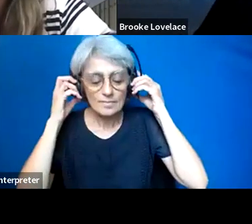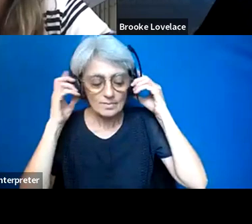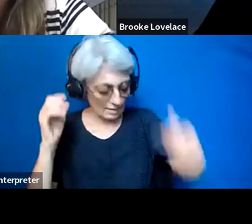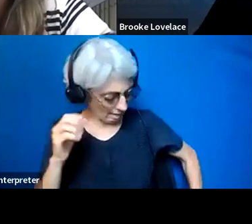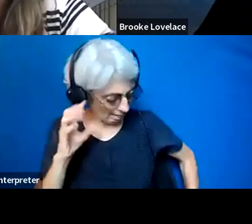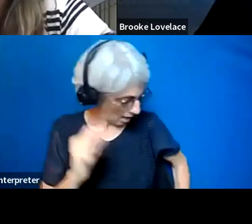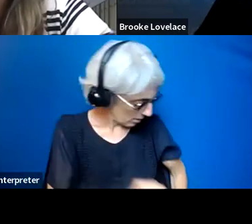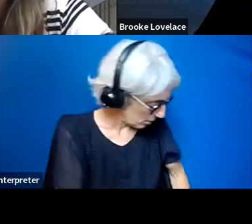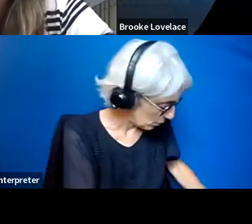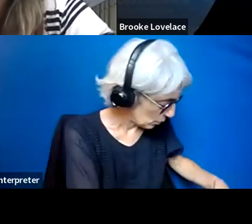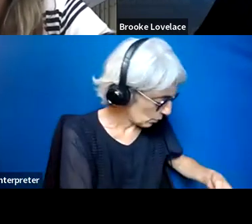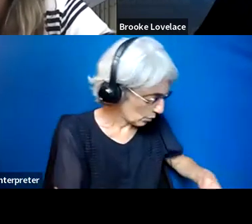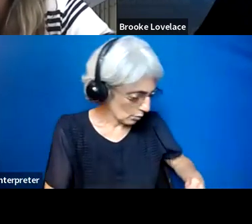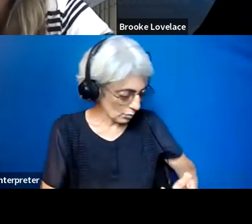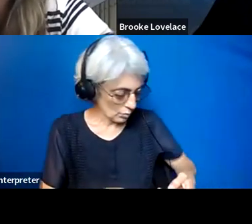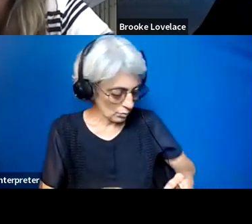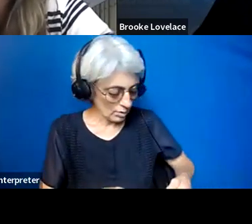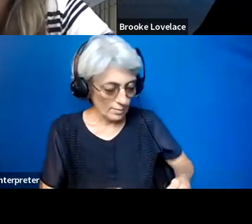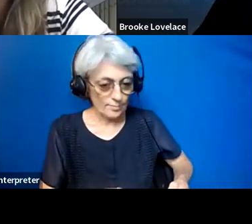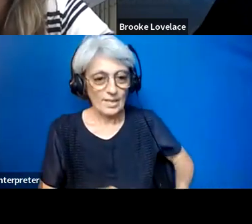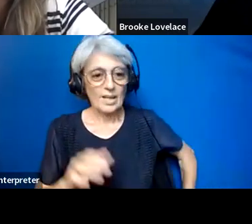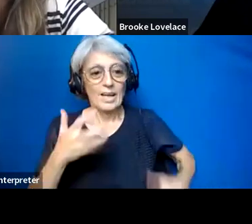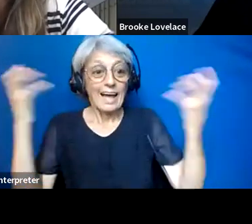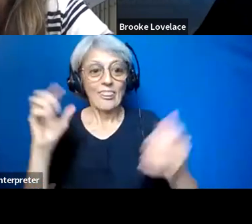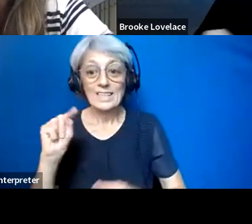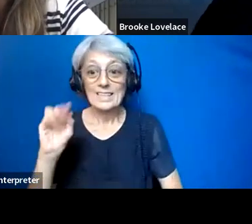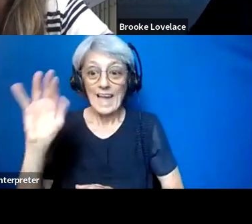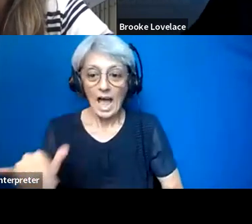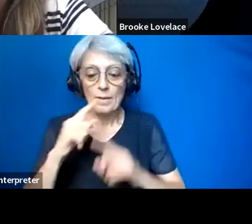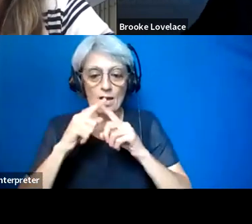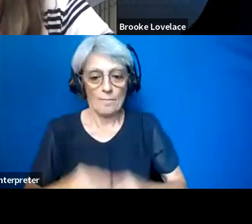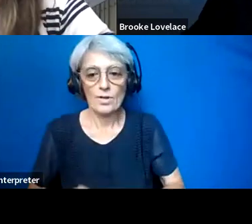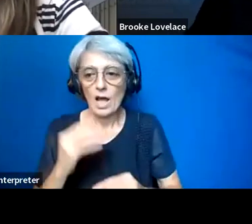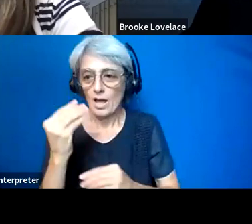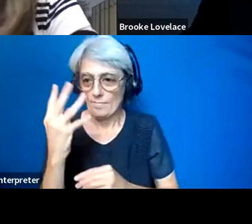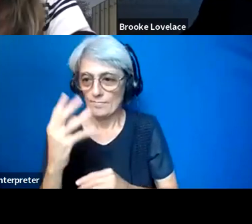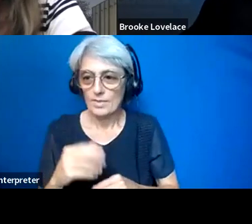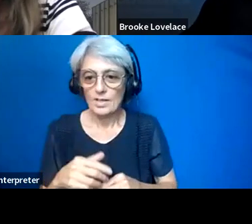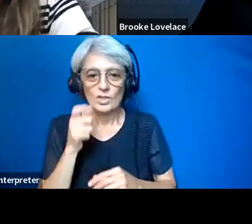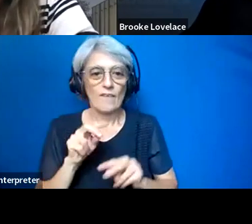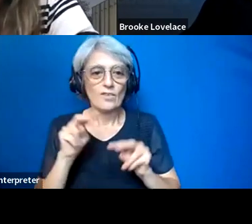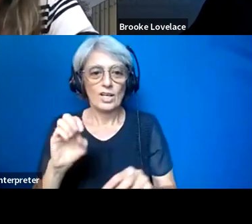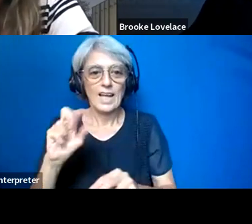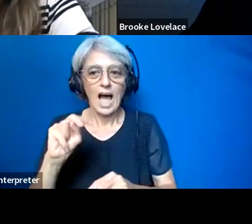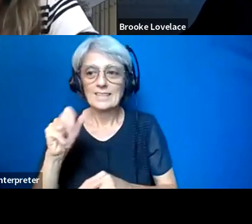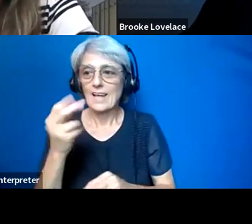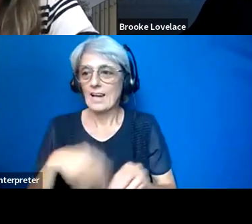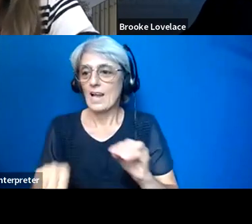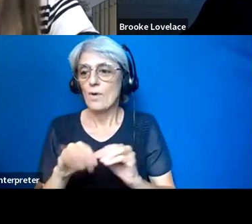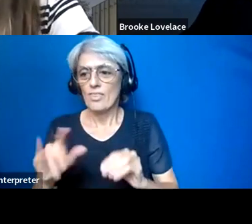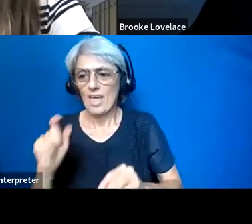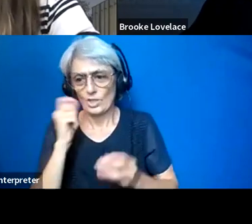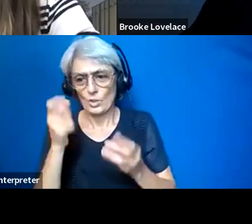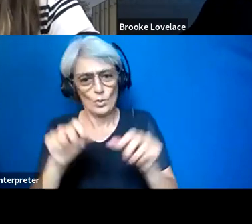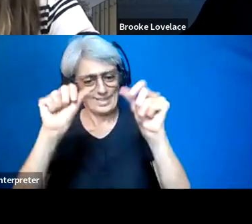unmuted myself, and I'll get my video going here so you can. Thanks, Tammy. You don't have to look at Einstein anymore, but although that's a cool statue